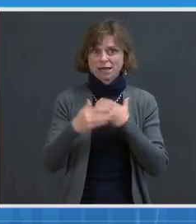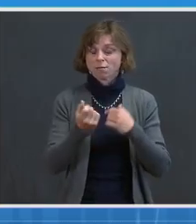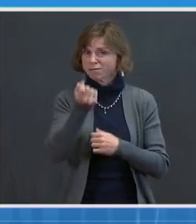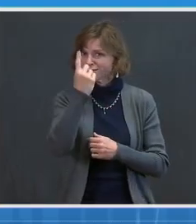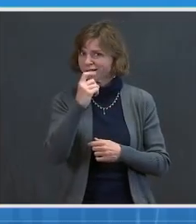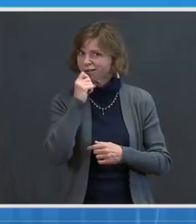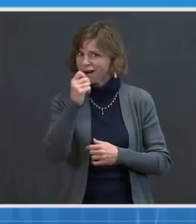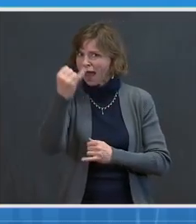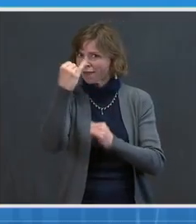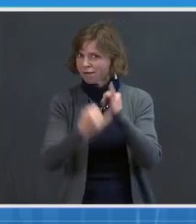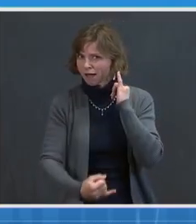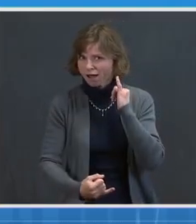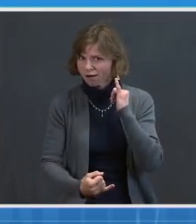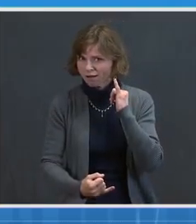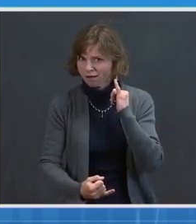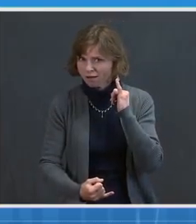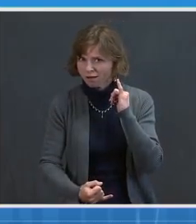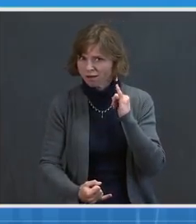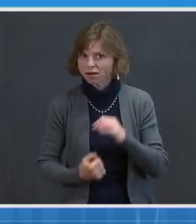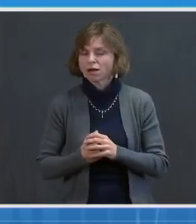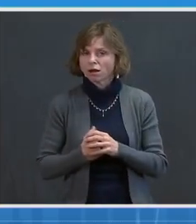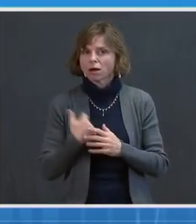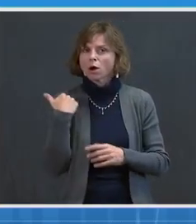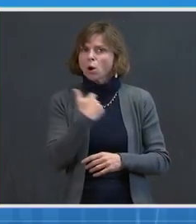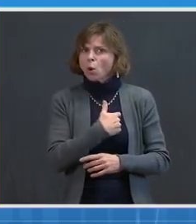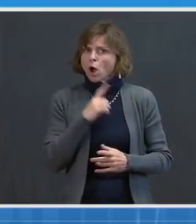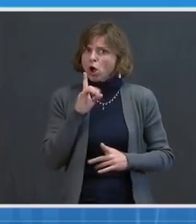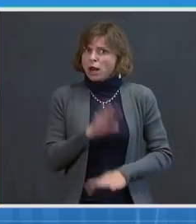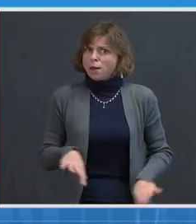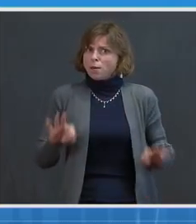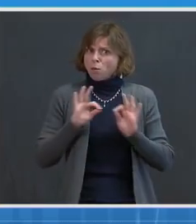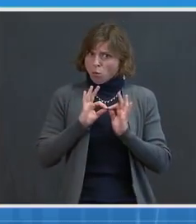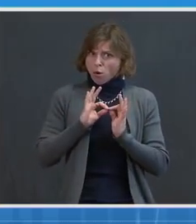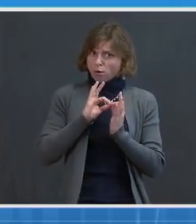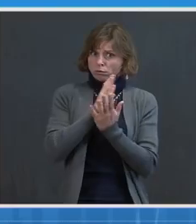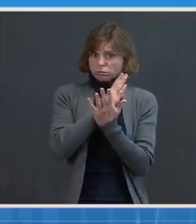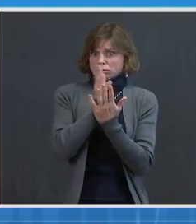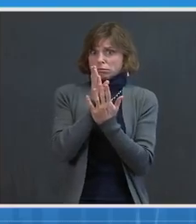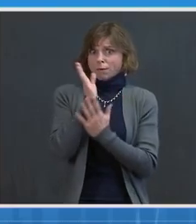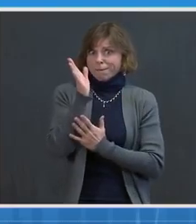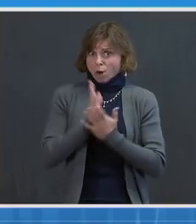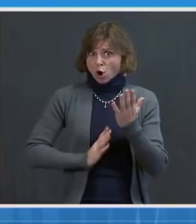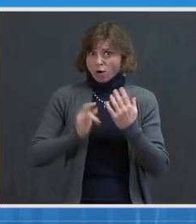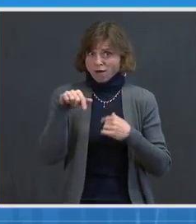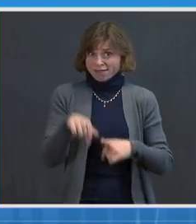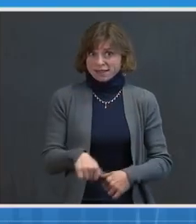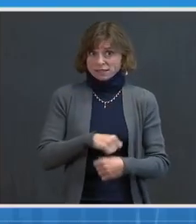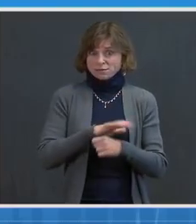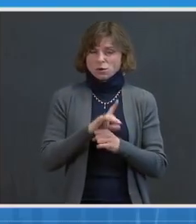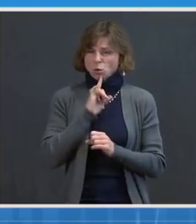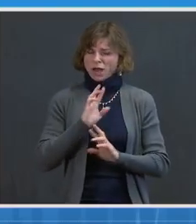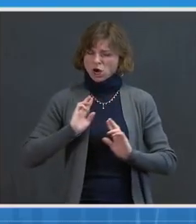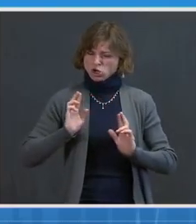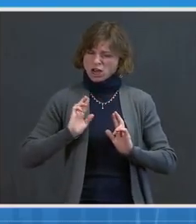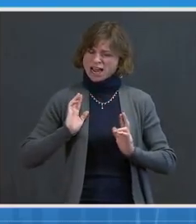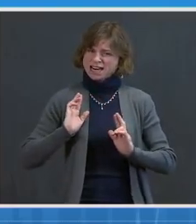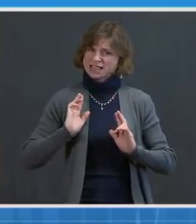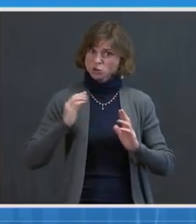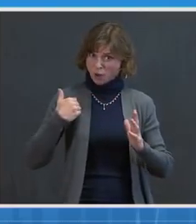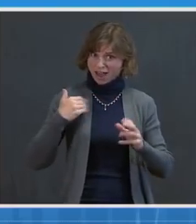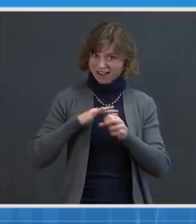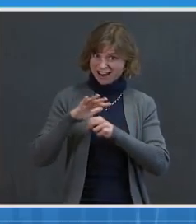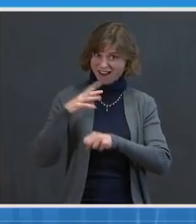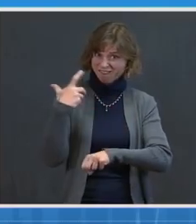final destination. We are at a critical point in this pandemic and on the cusp of having enough vaccine to